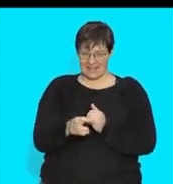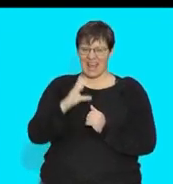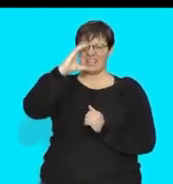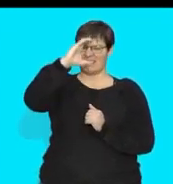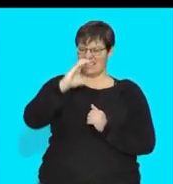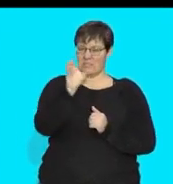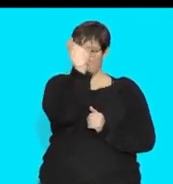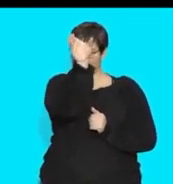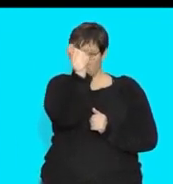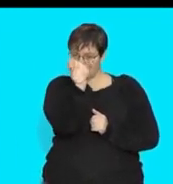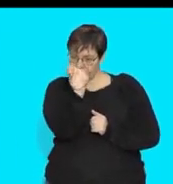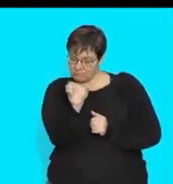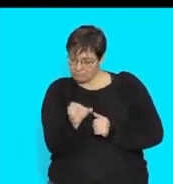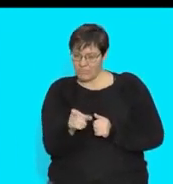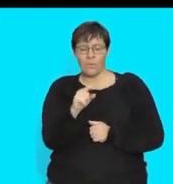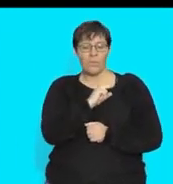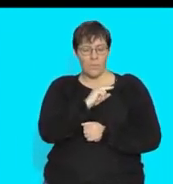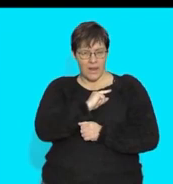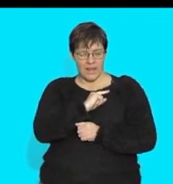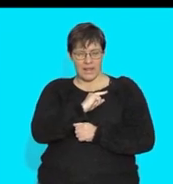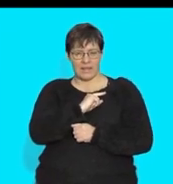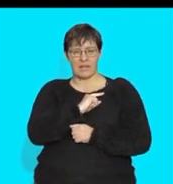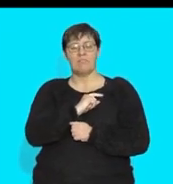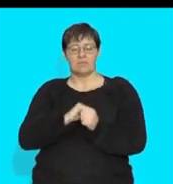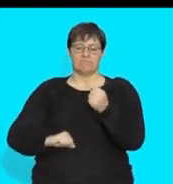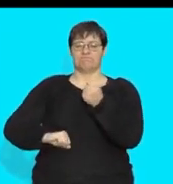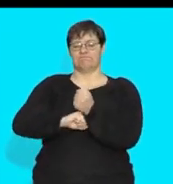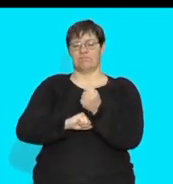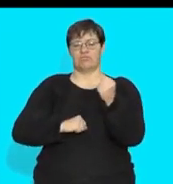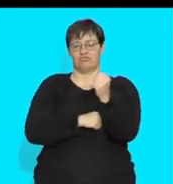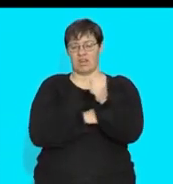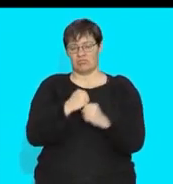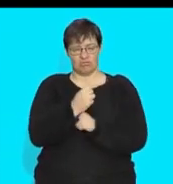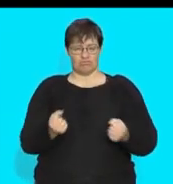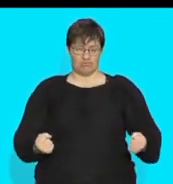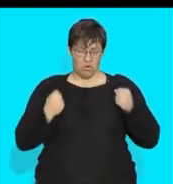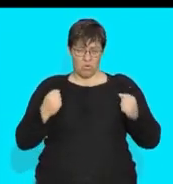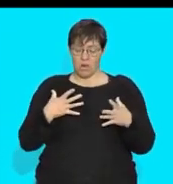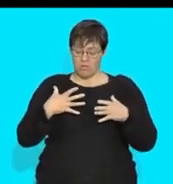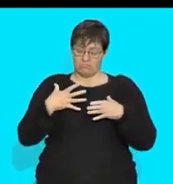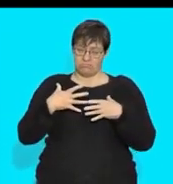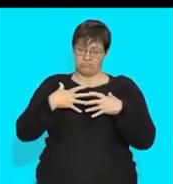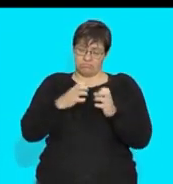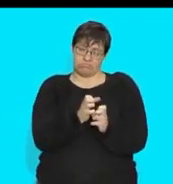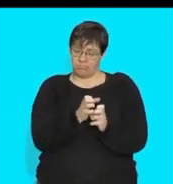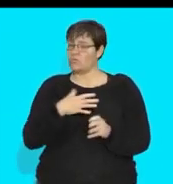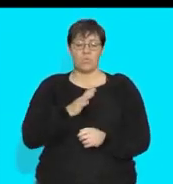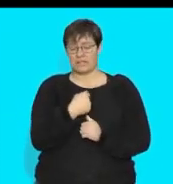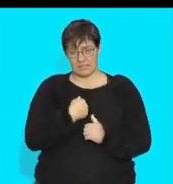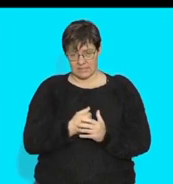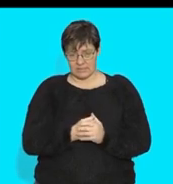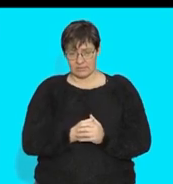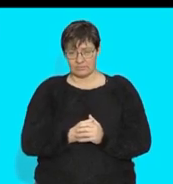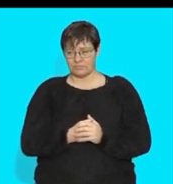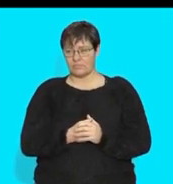rings. Now, why it has to be that? It's reinforced. You don't want it to close. That's the whole concept